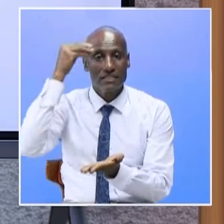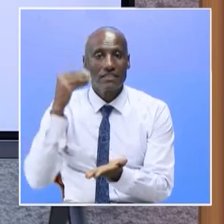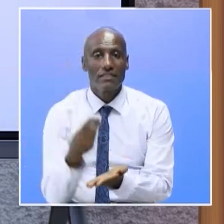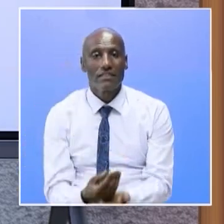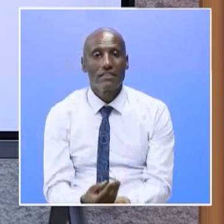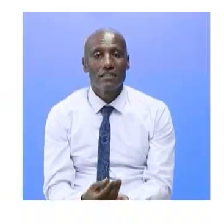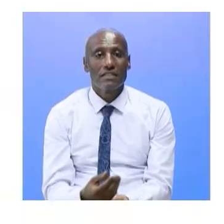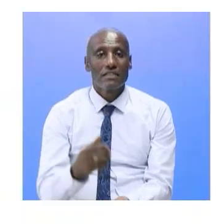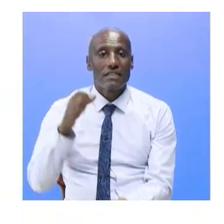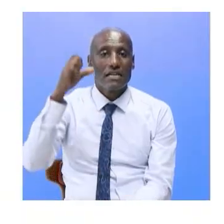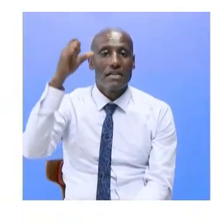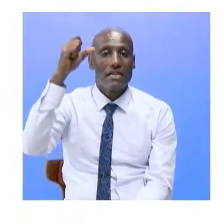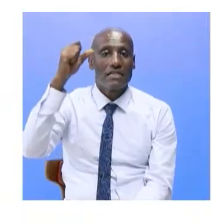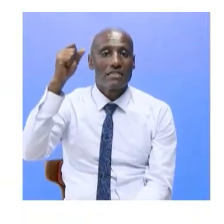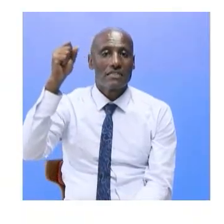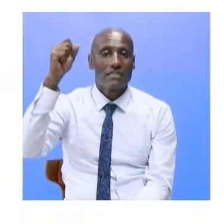was synonym.